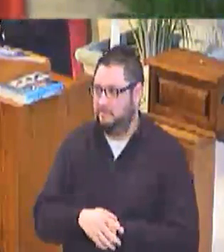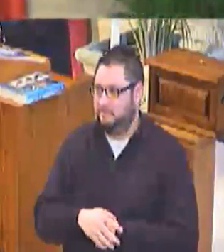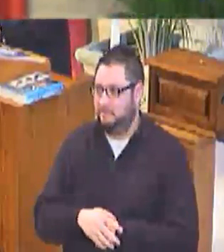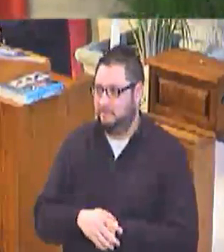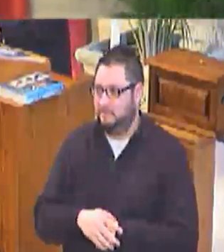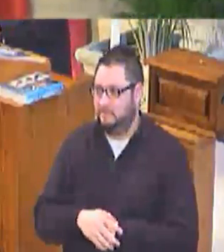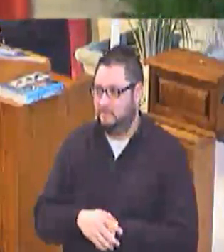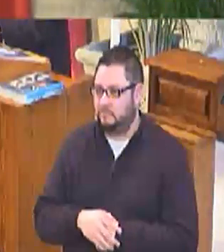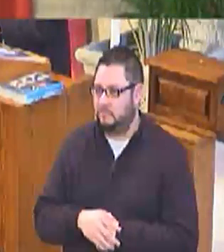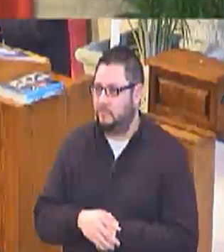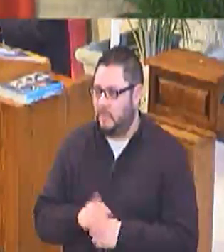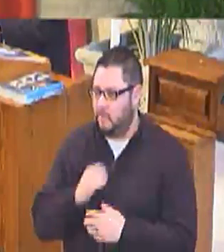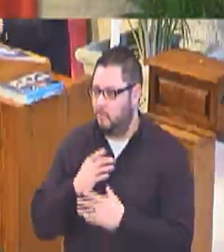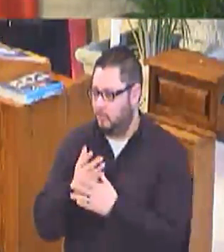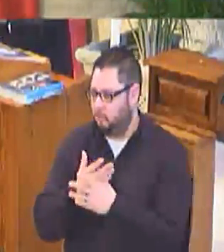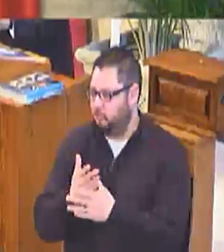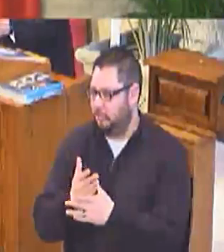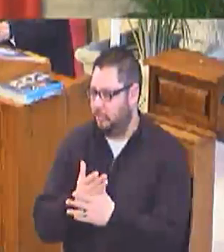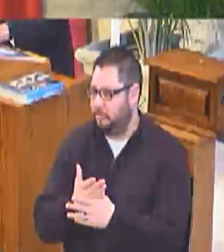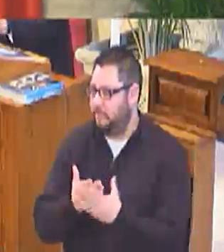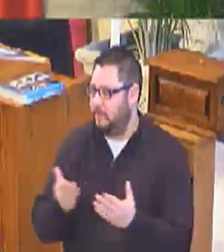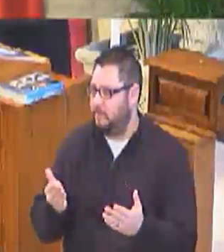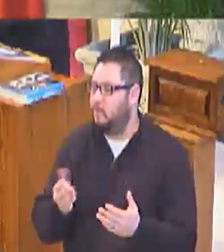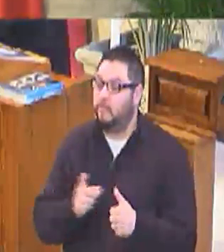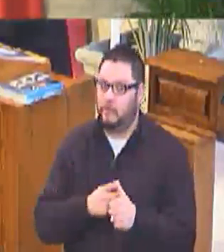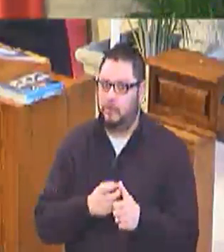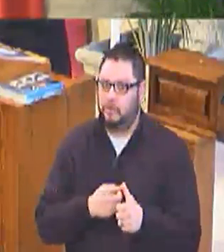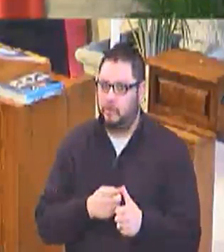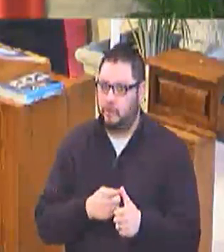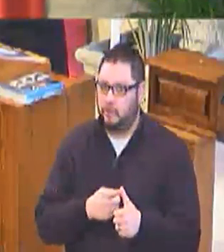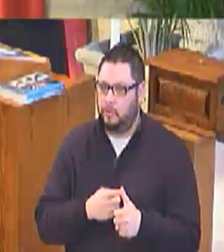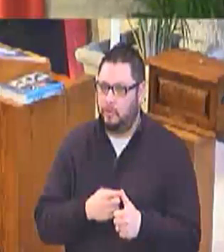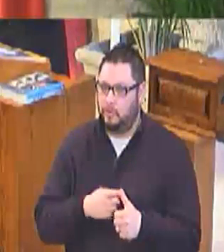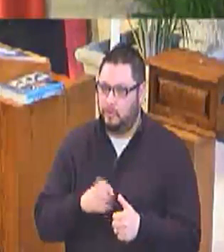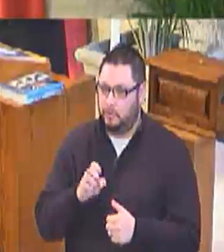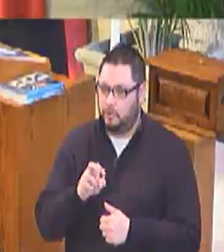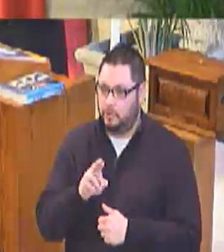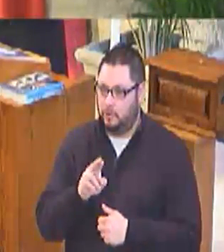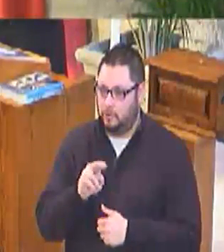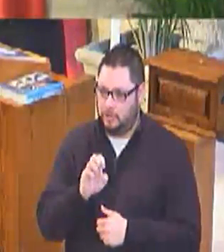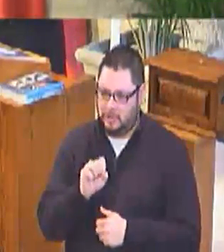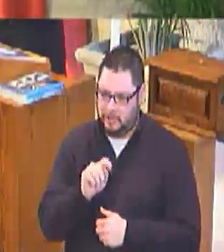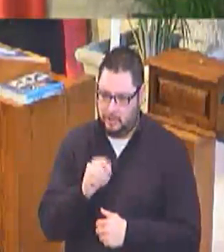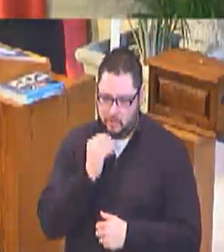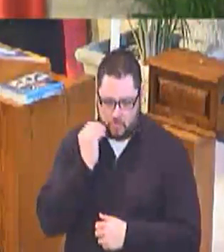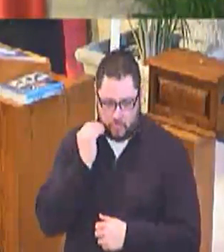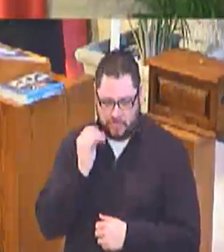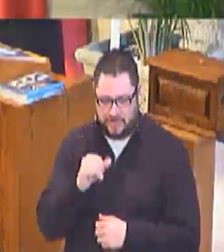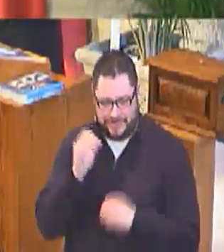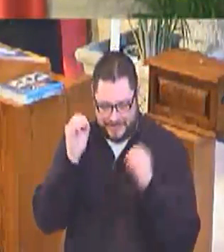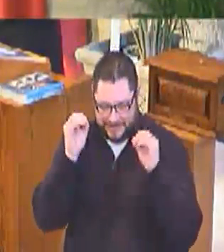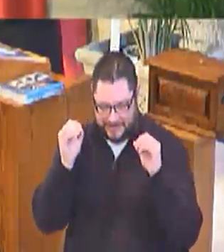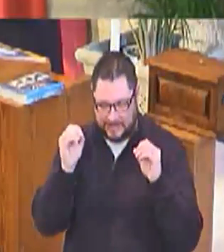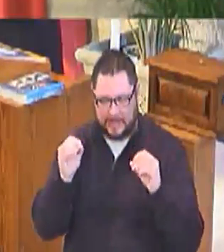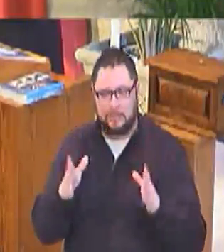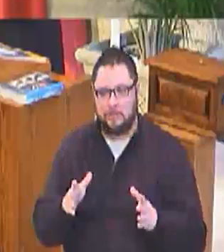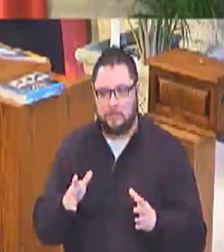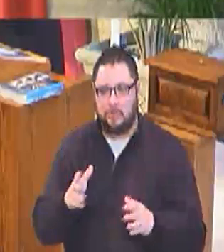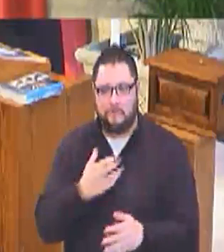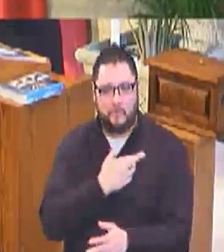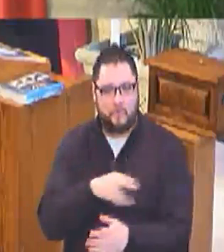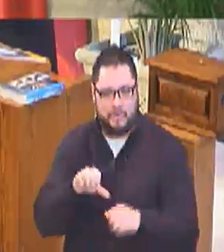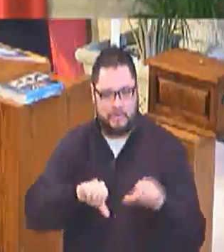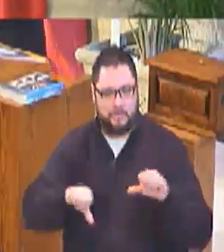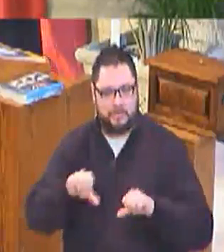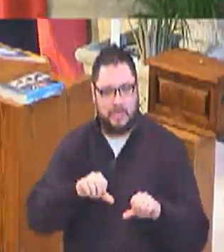a few things with you that, first of all, I want to share what Ernest Holmes, a wonderful New Thought teacher, the founder of religious